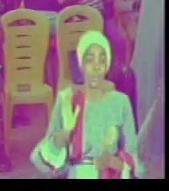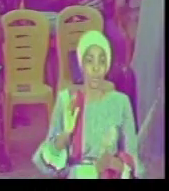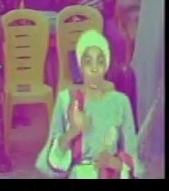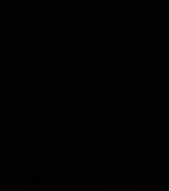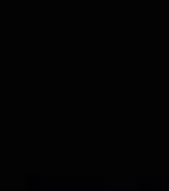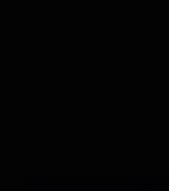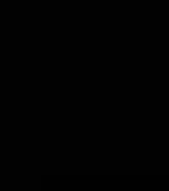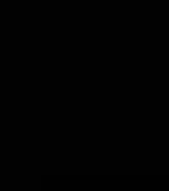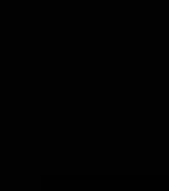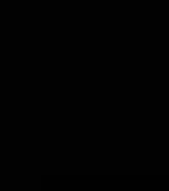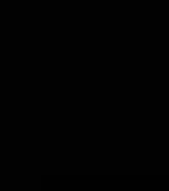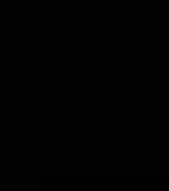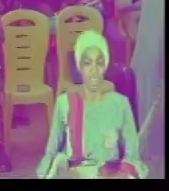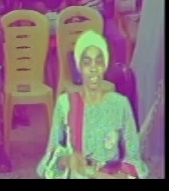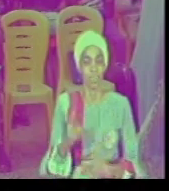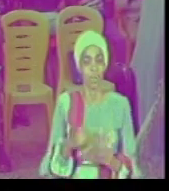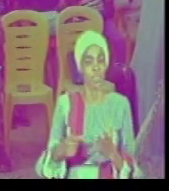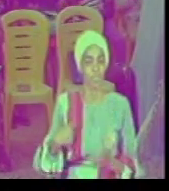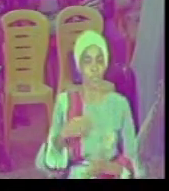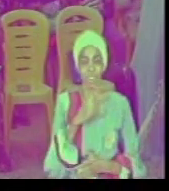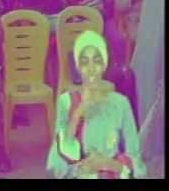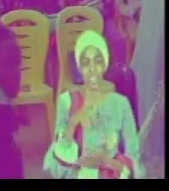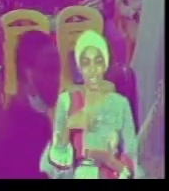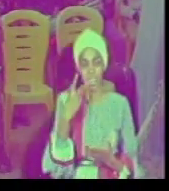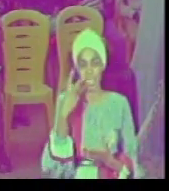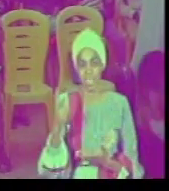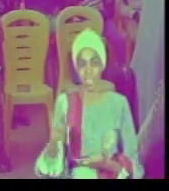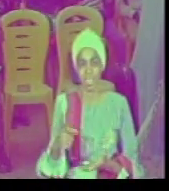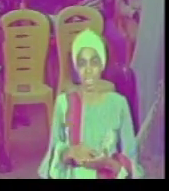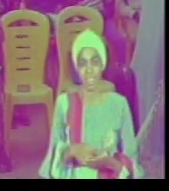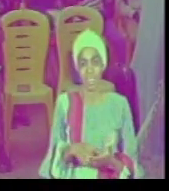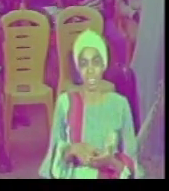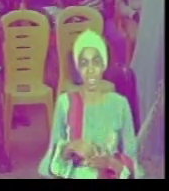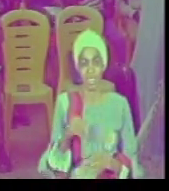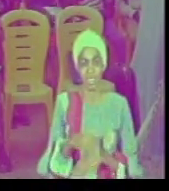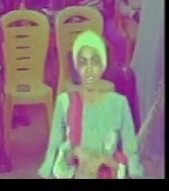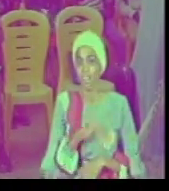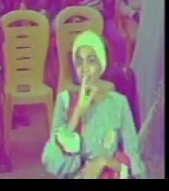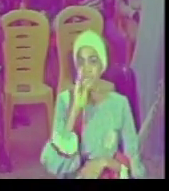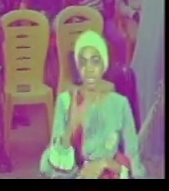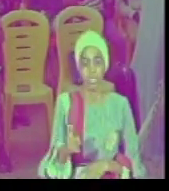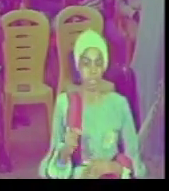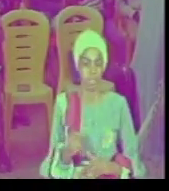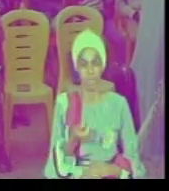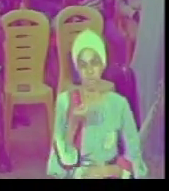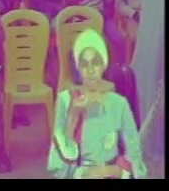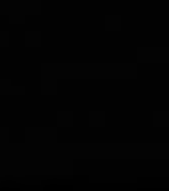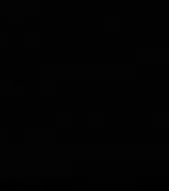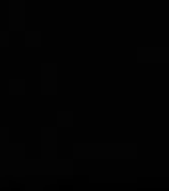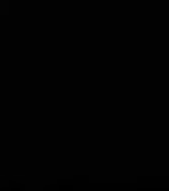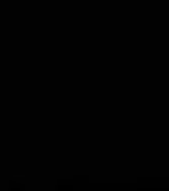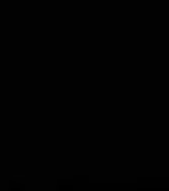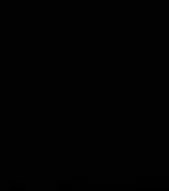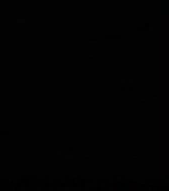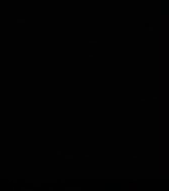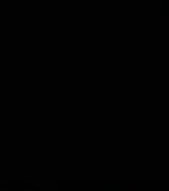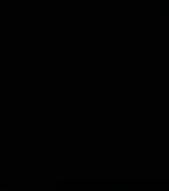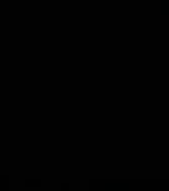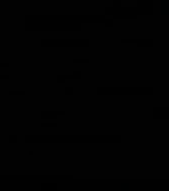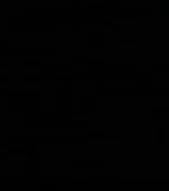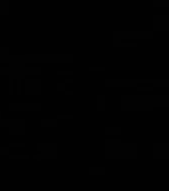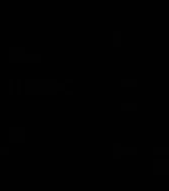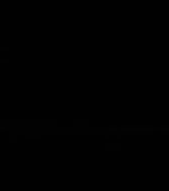What we have seen tonight is just a tip of the iceberg of what still remain ahead